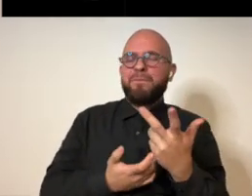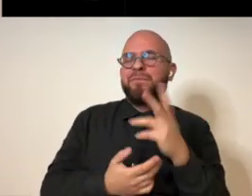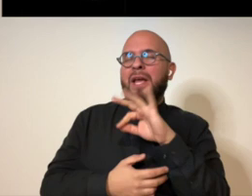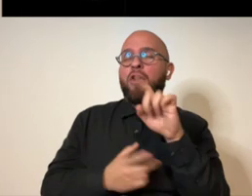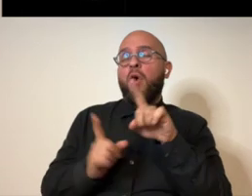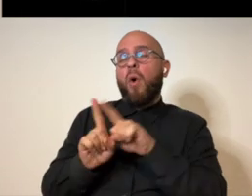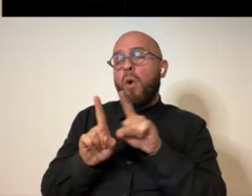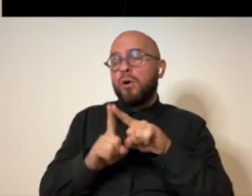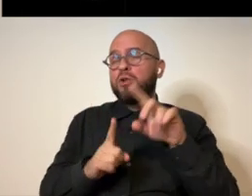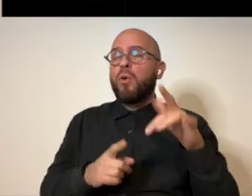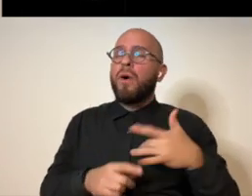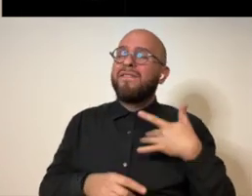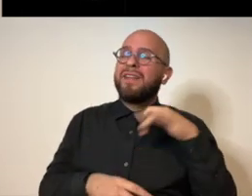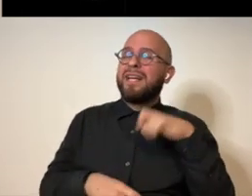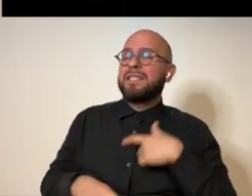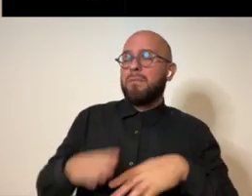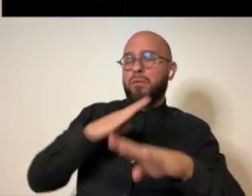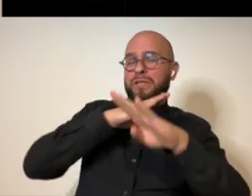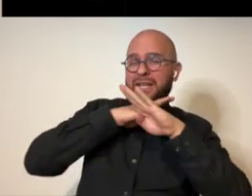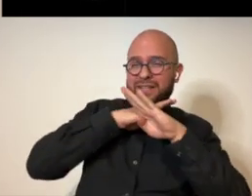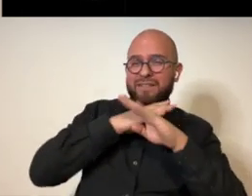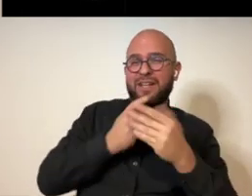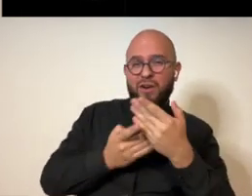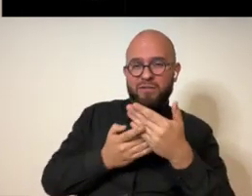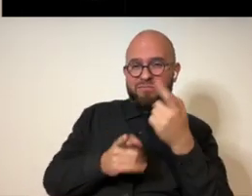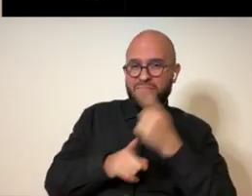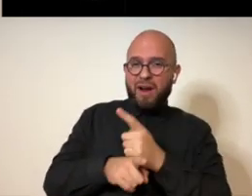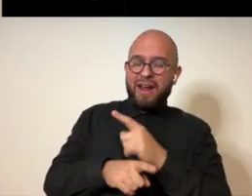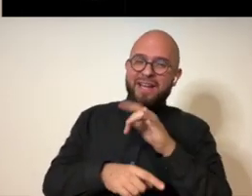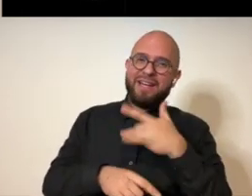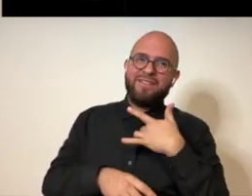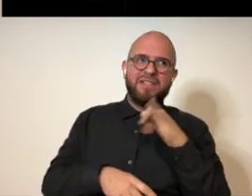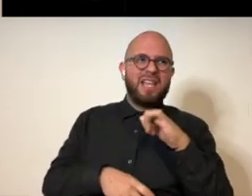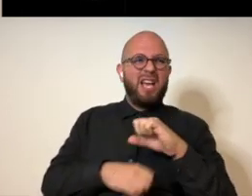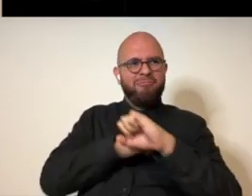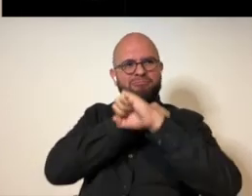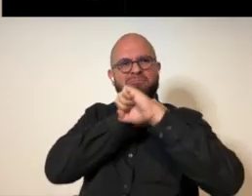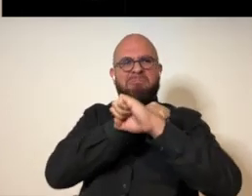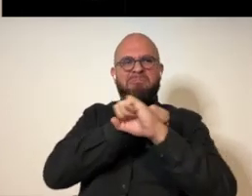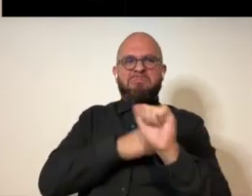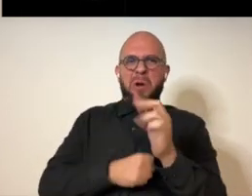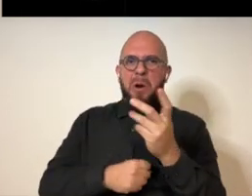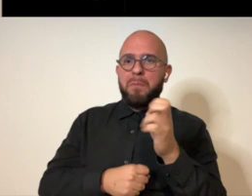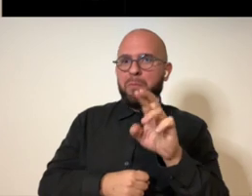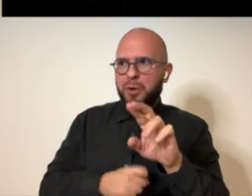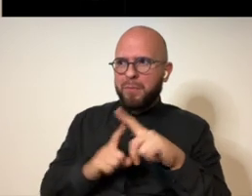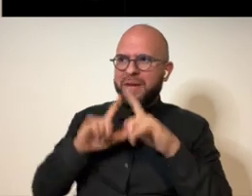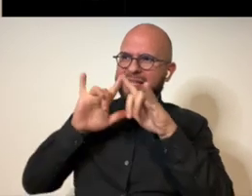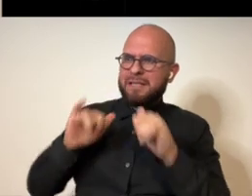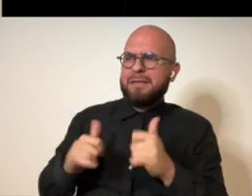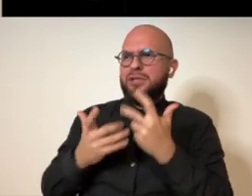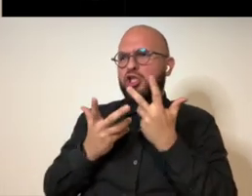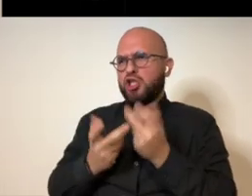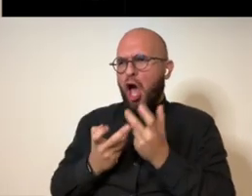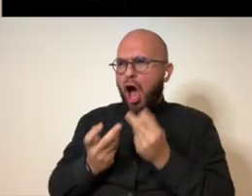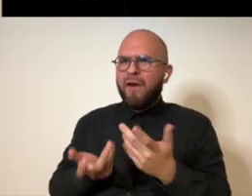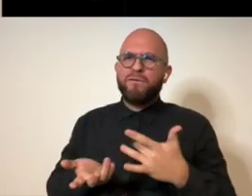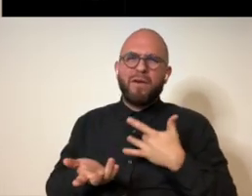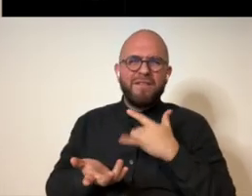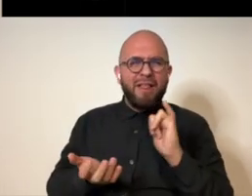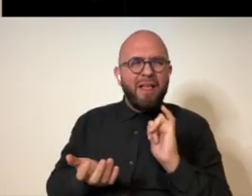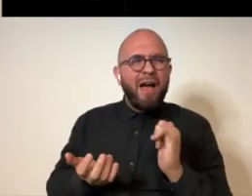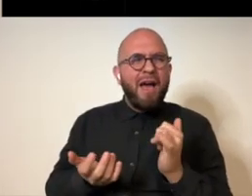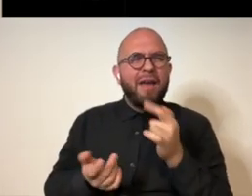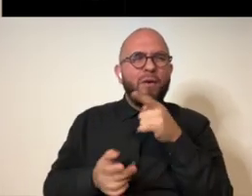them visible. But then on the flip side of this, it's also this like protective thing. It looks like a